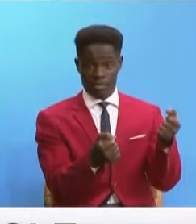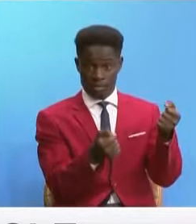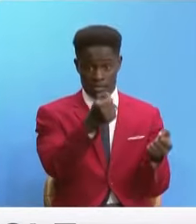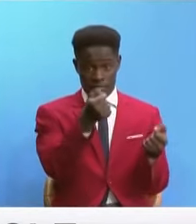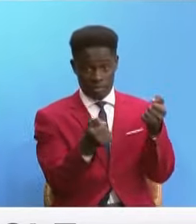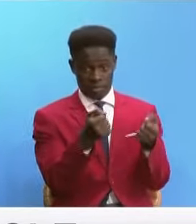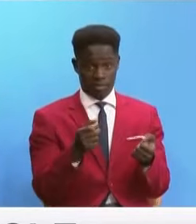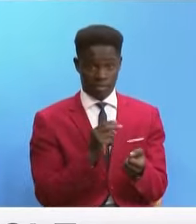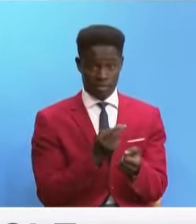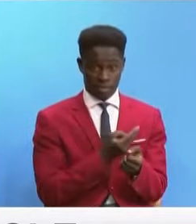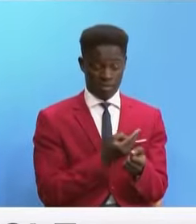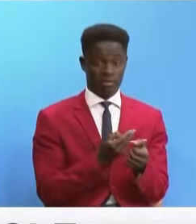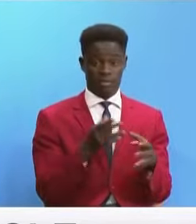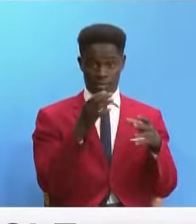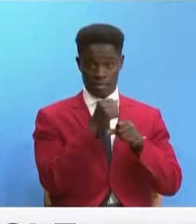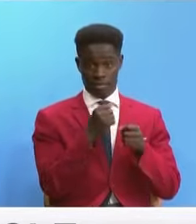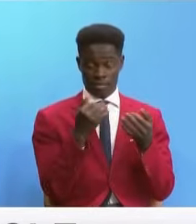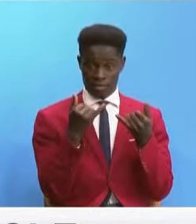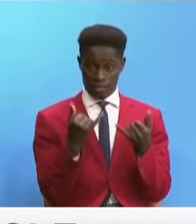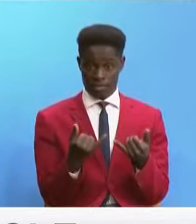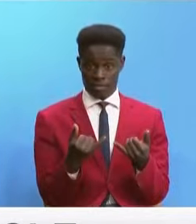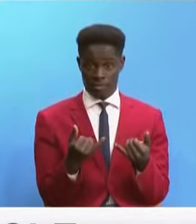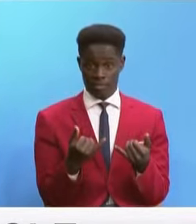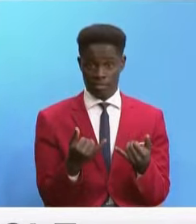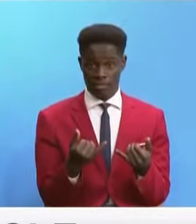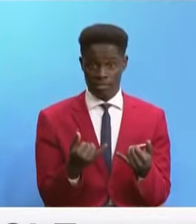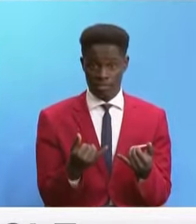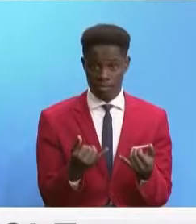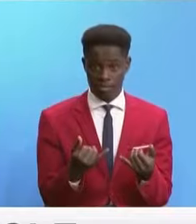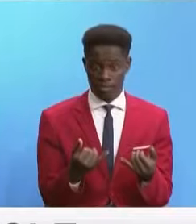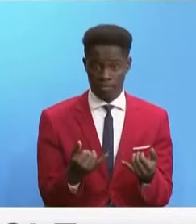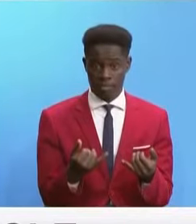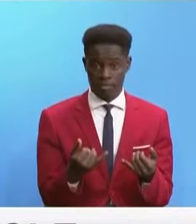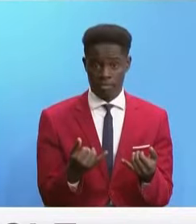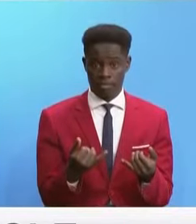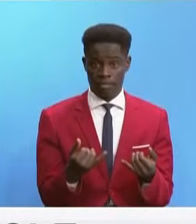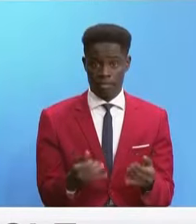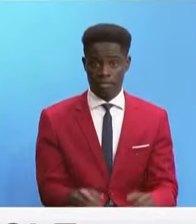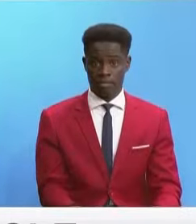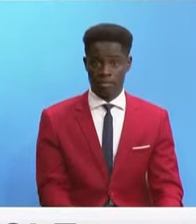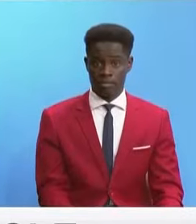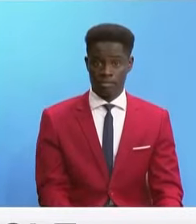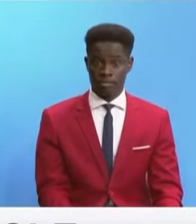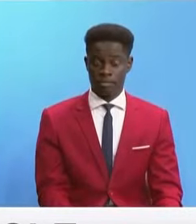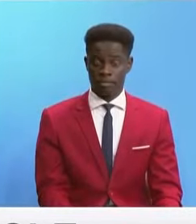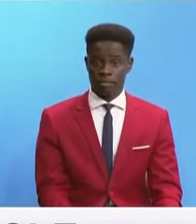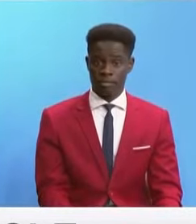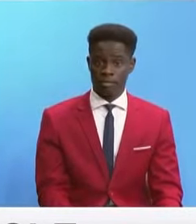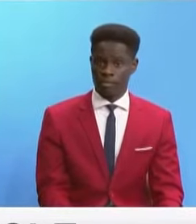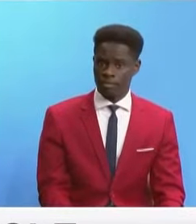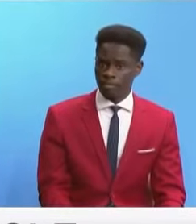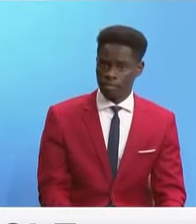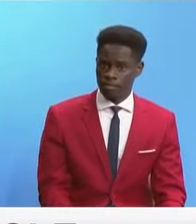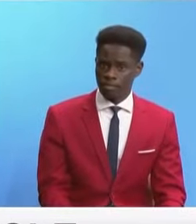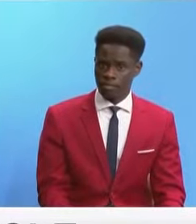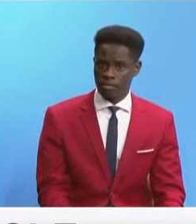delivery. Not only that, I think the district at large has challenges in a problem in the transport in all sectors, where